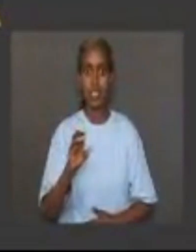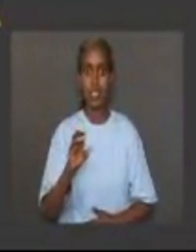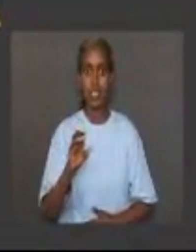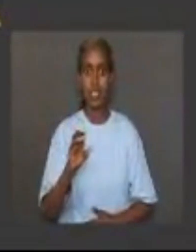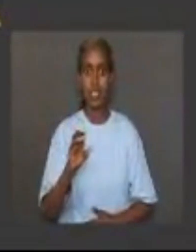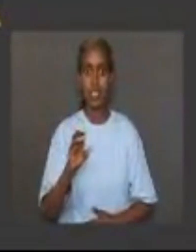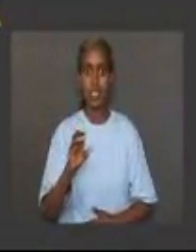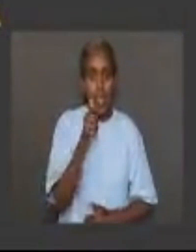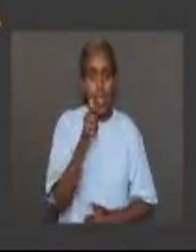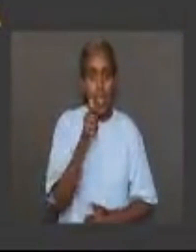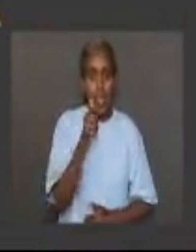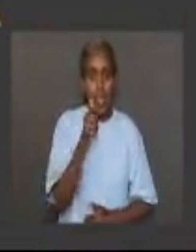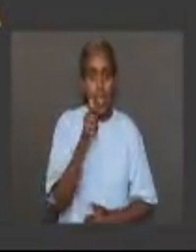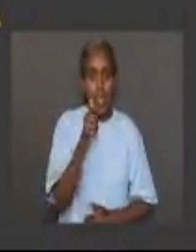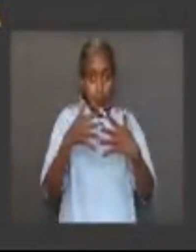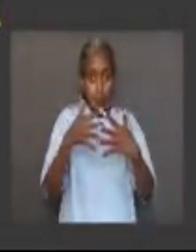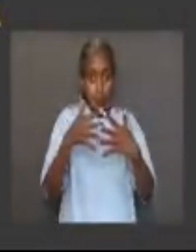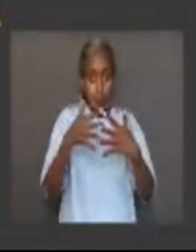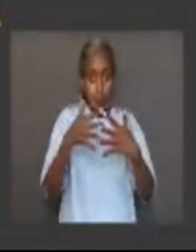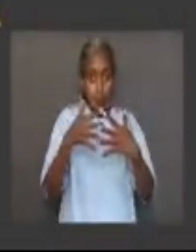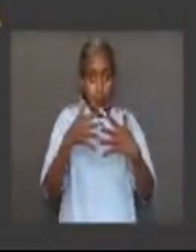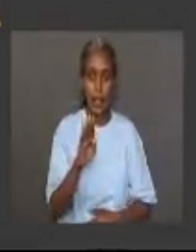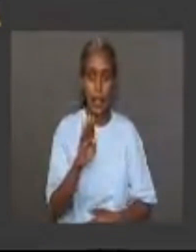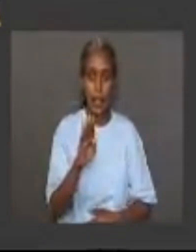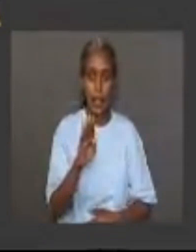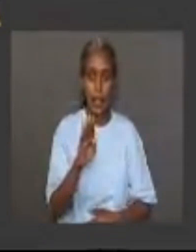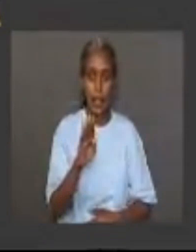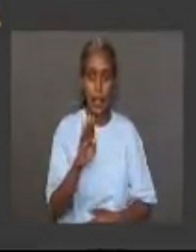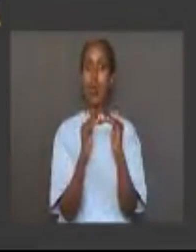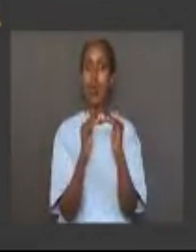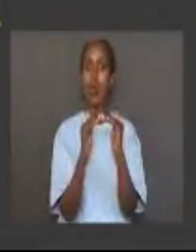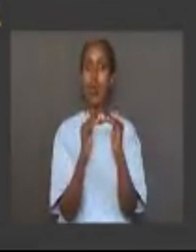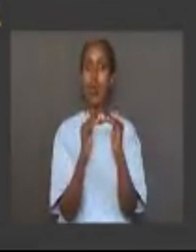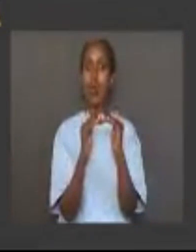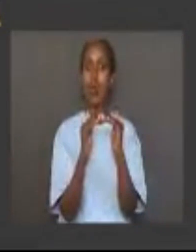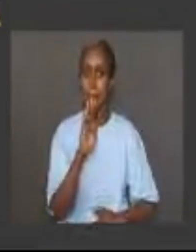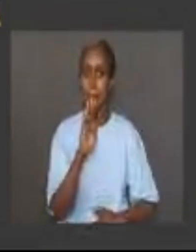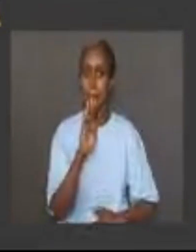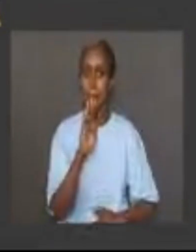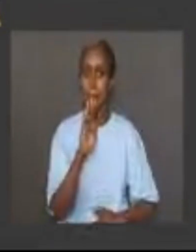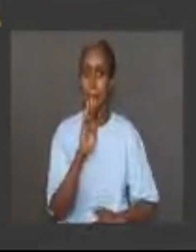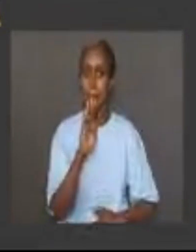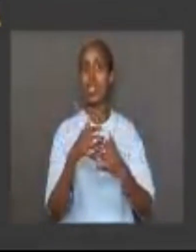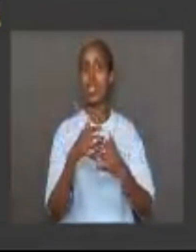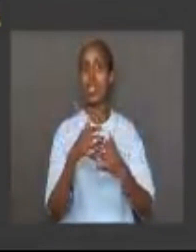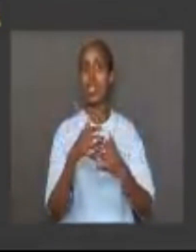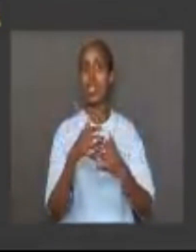A union B equals B union A.